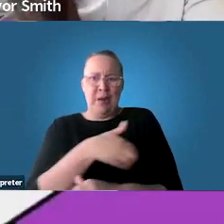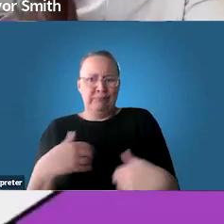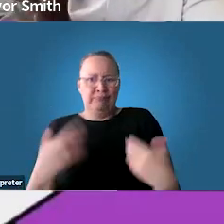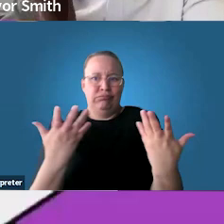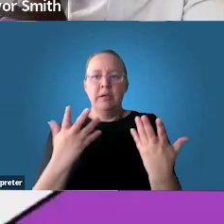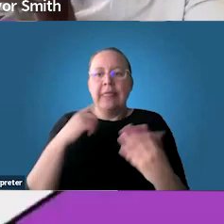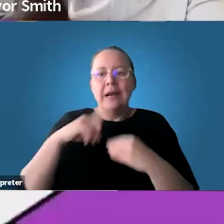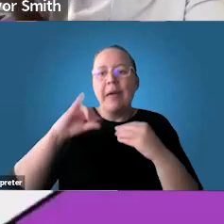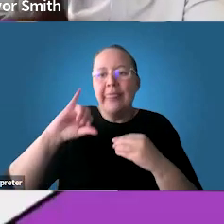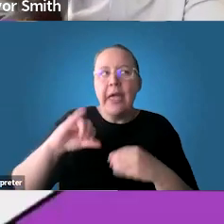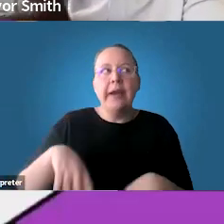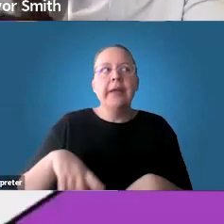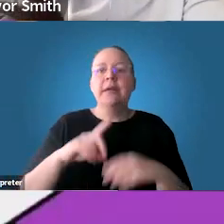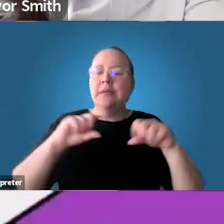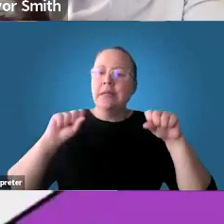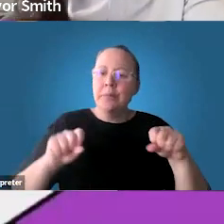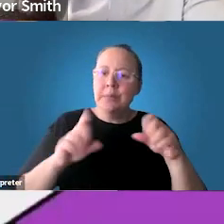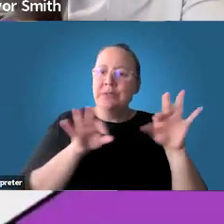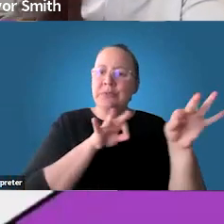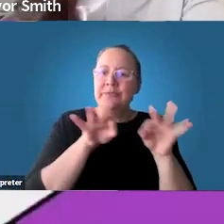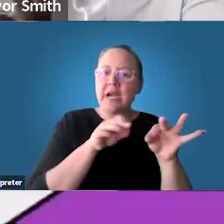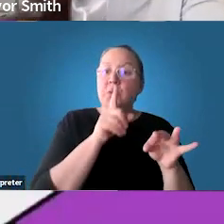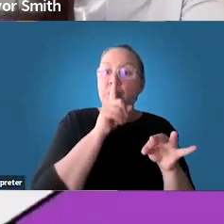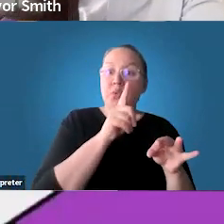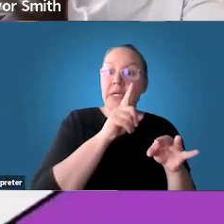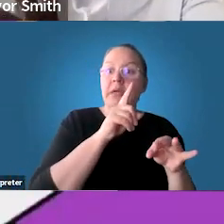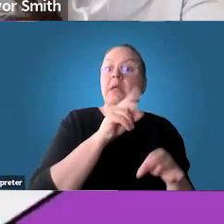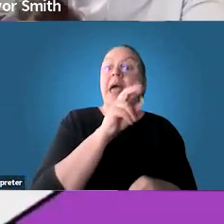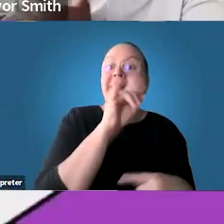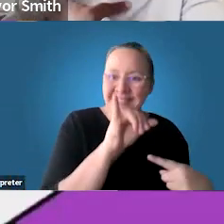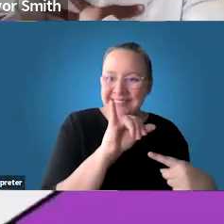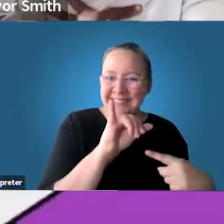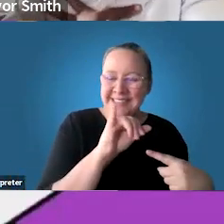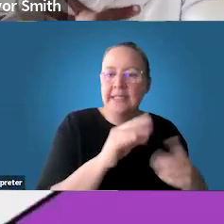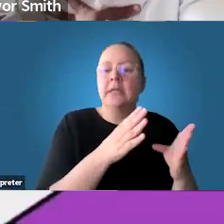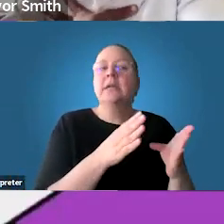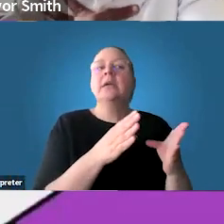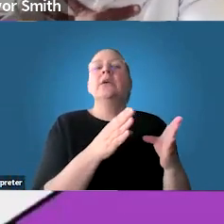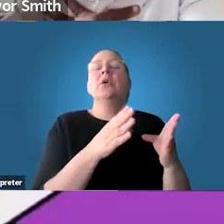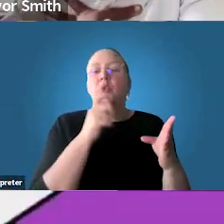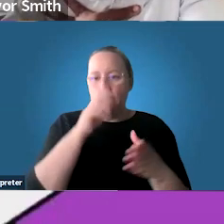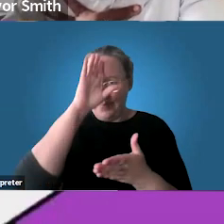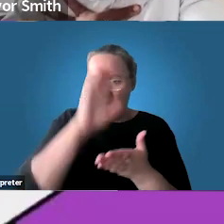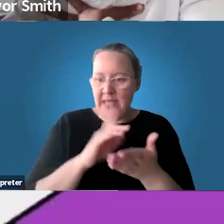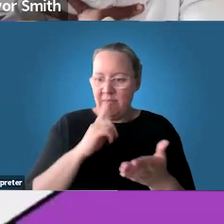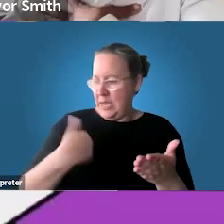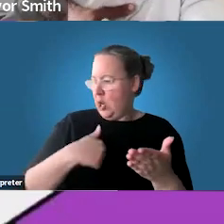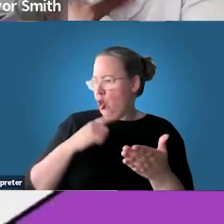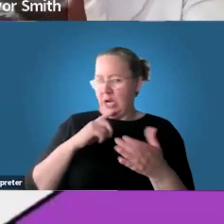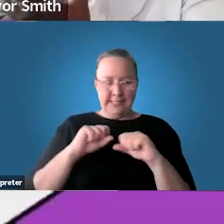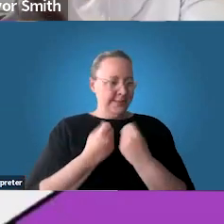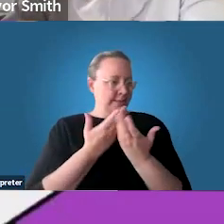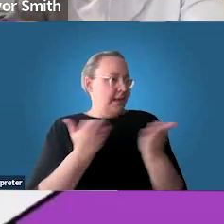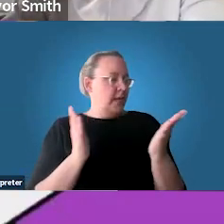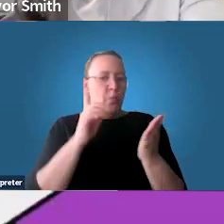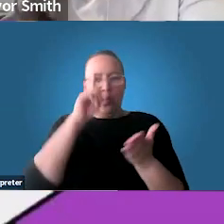about that as the ability to define reality for ourselves and for our society, who we believe we are as a society,